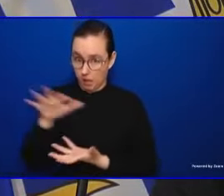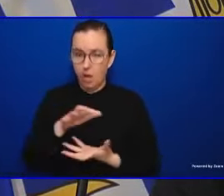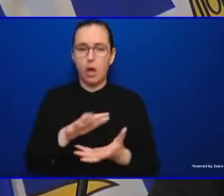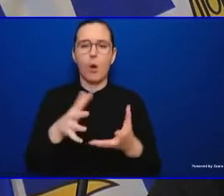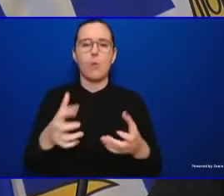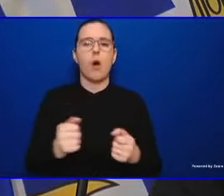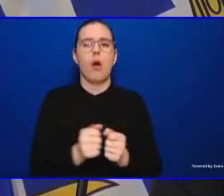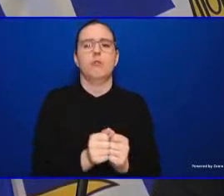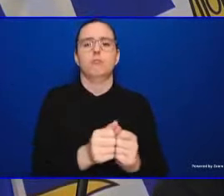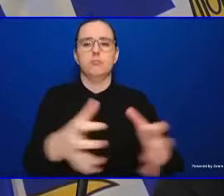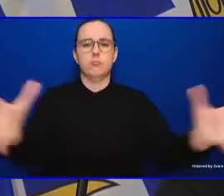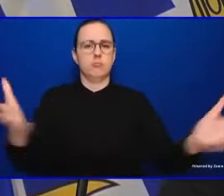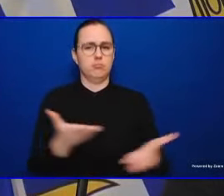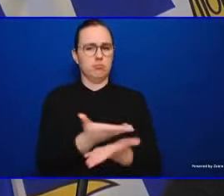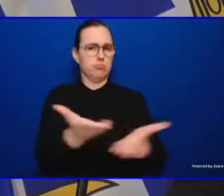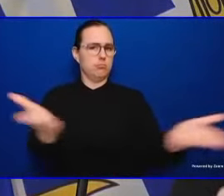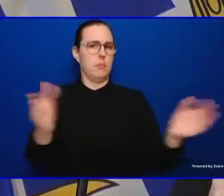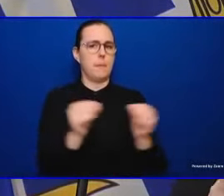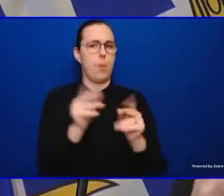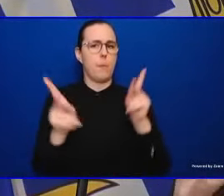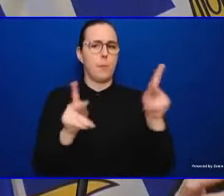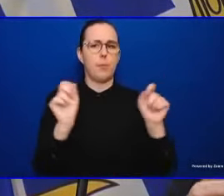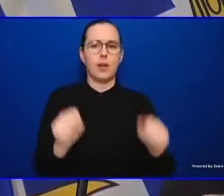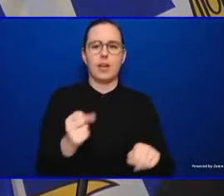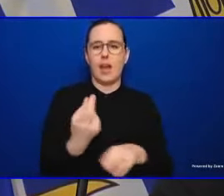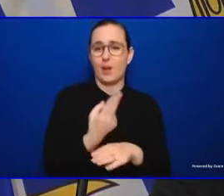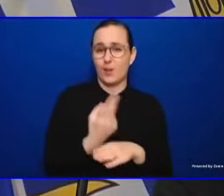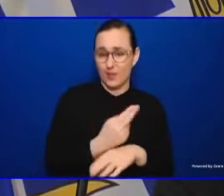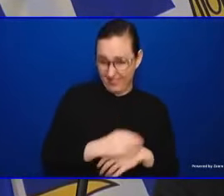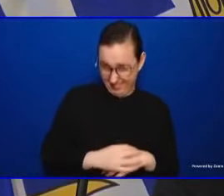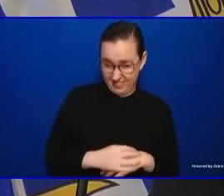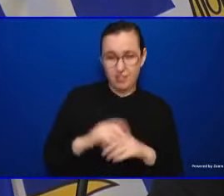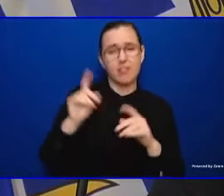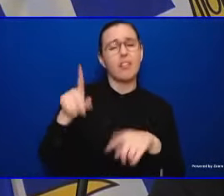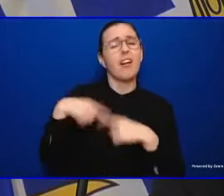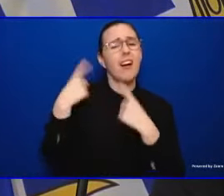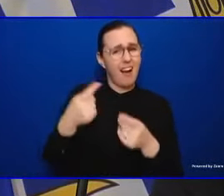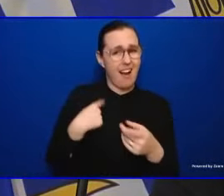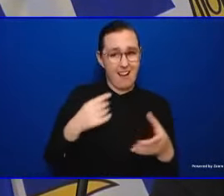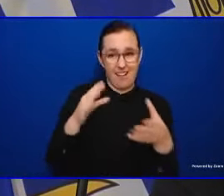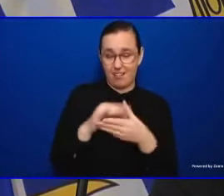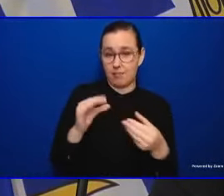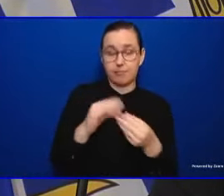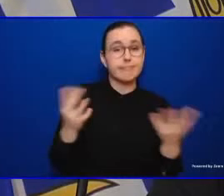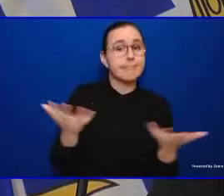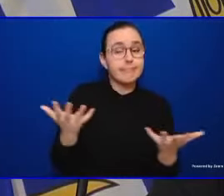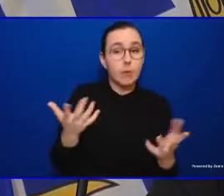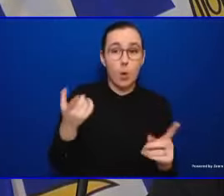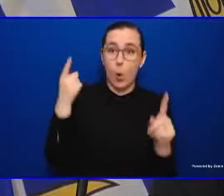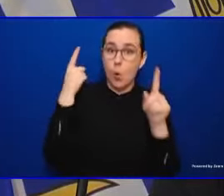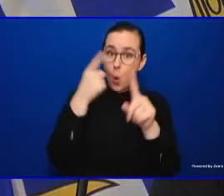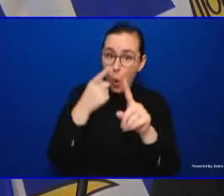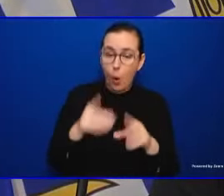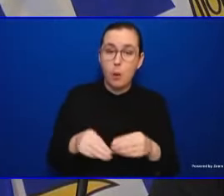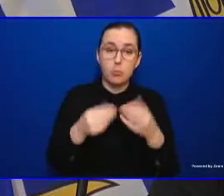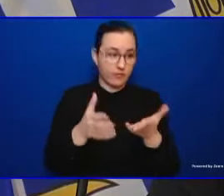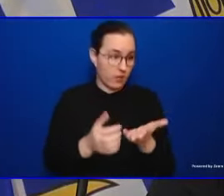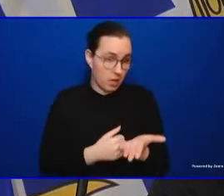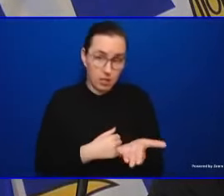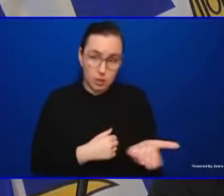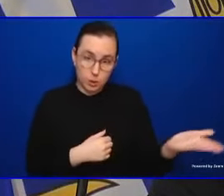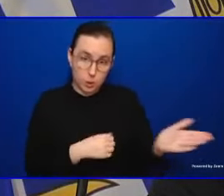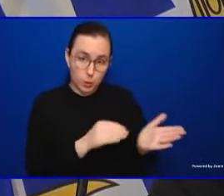months, being able to provide it for children who are symptomatic in the school